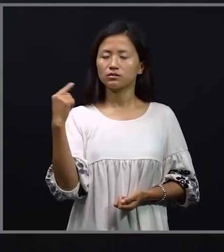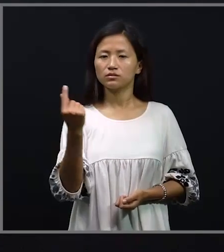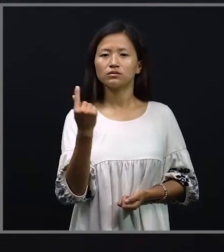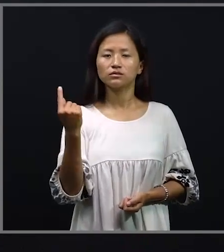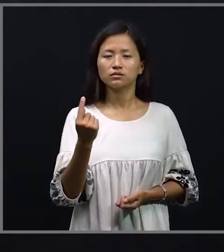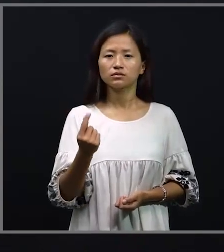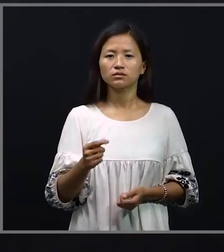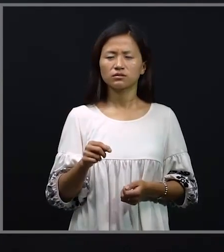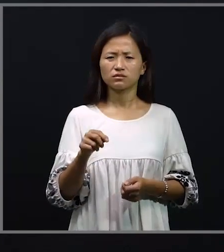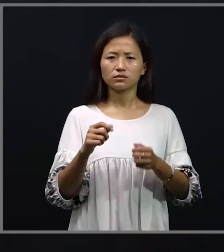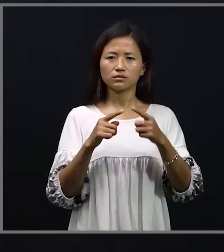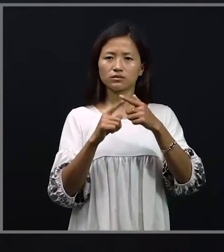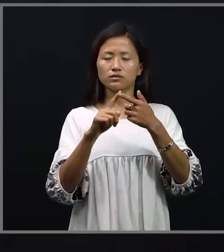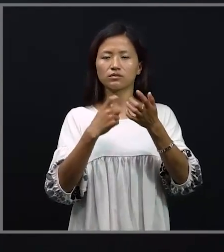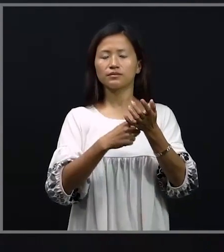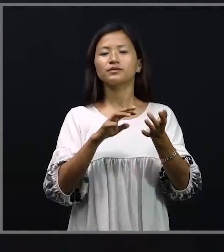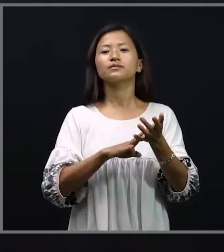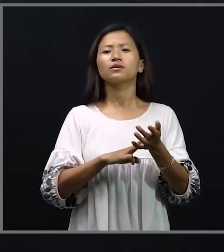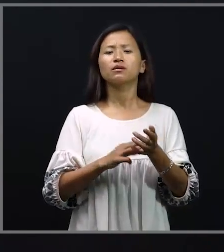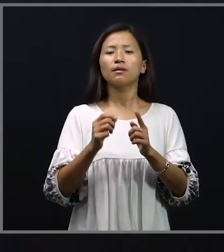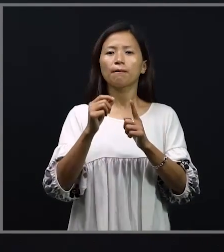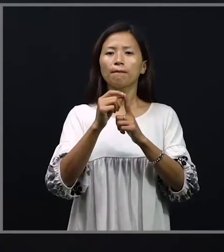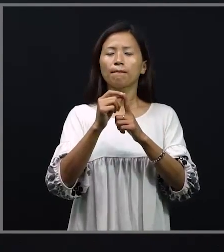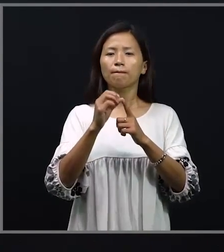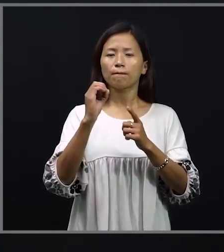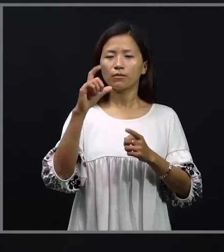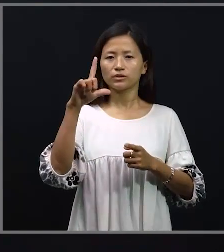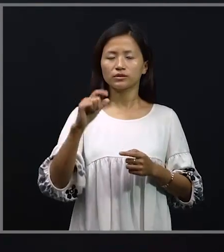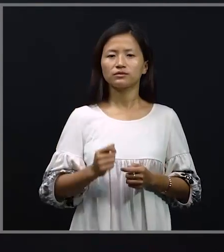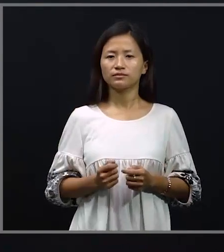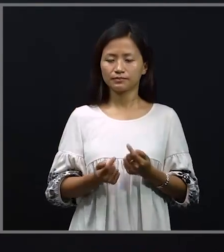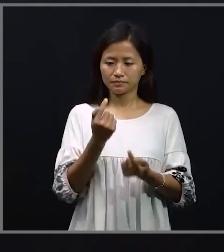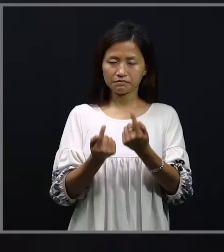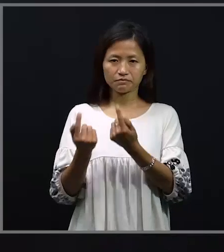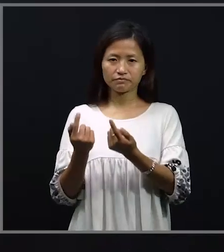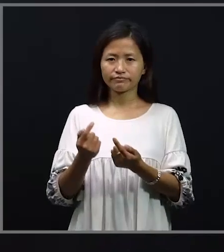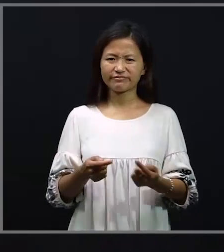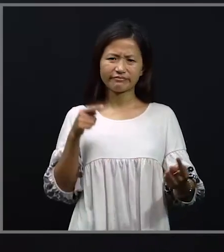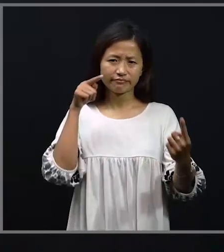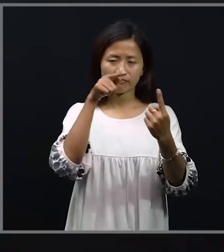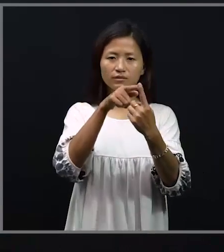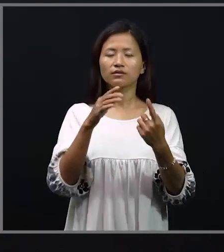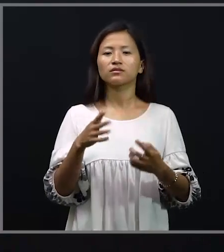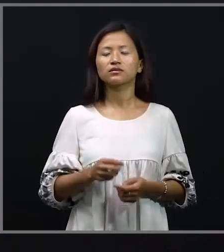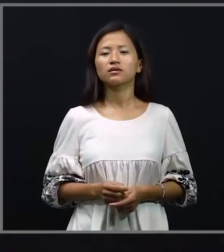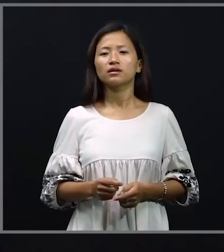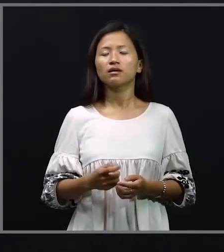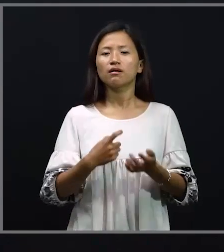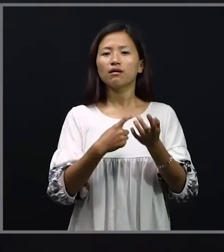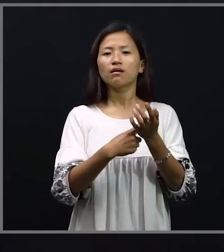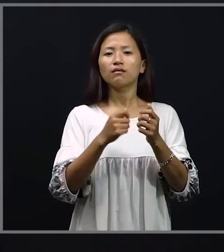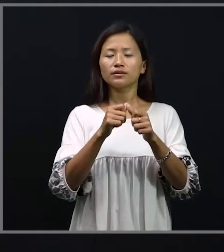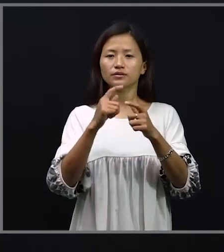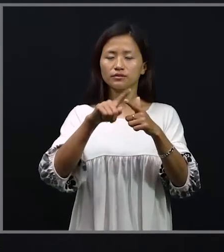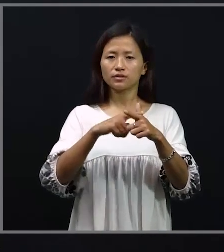term political directly. Okay, they used the term like Rajadharman